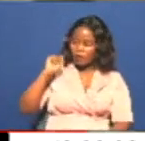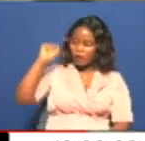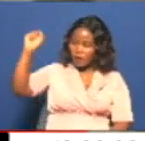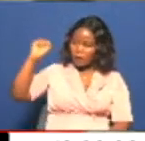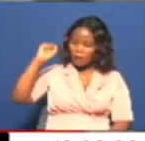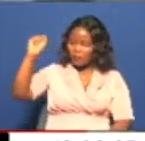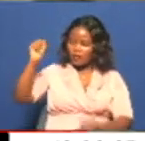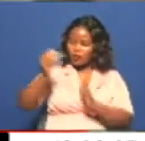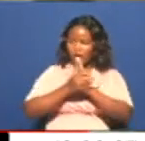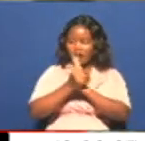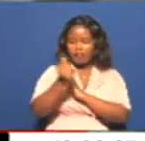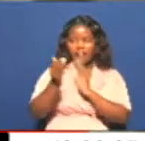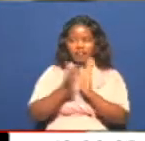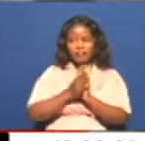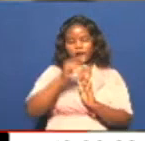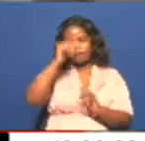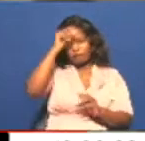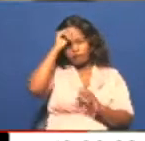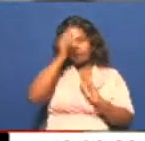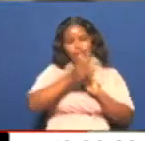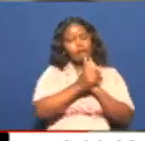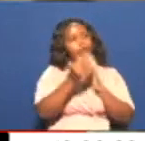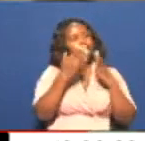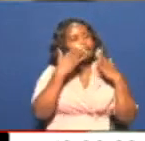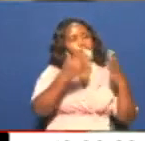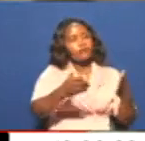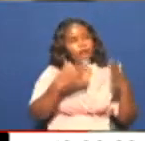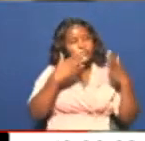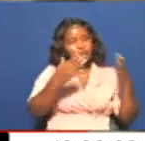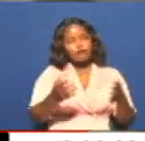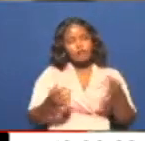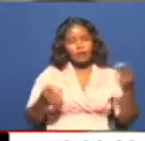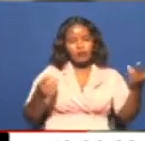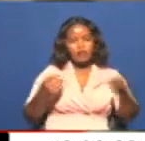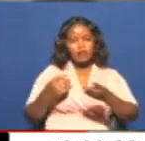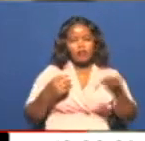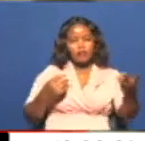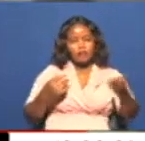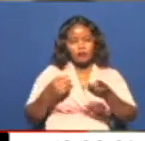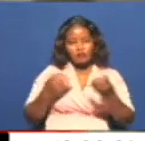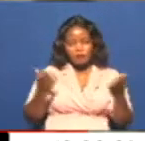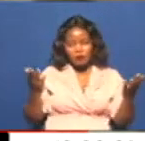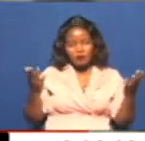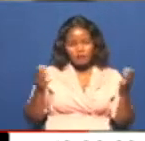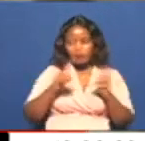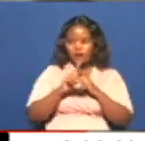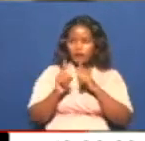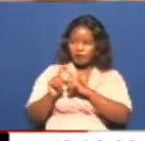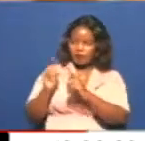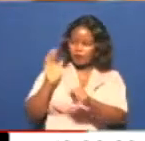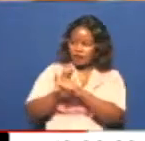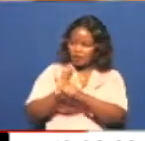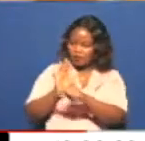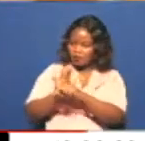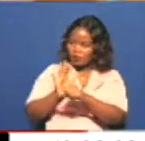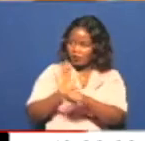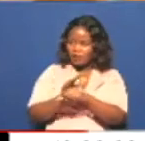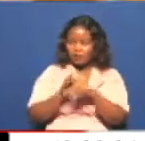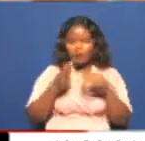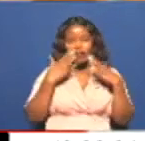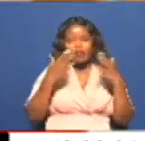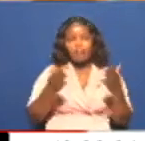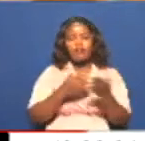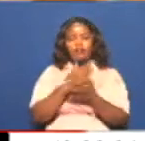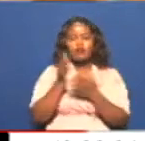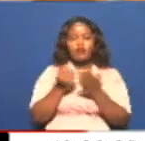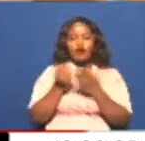governance expert as well. Thank you, gentlemen, so much for, of course, we should do this again for your time. And thank you, the viewer. I see